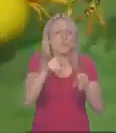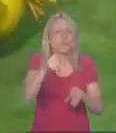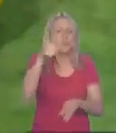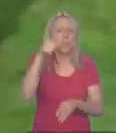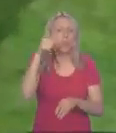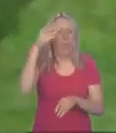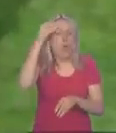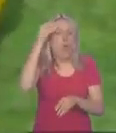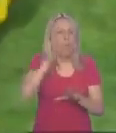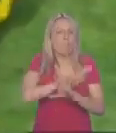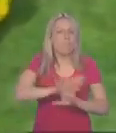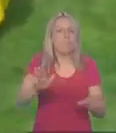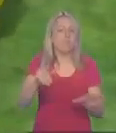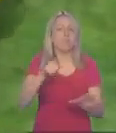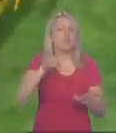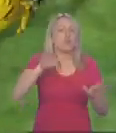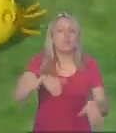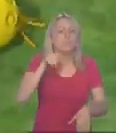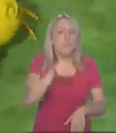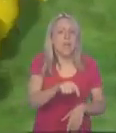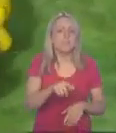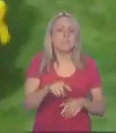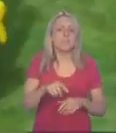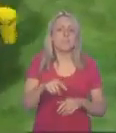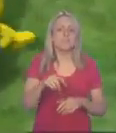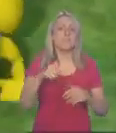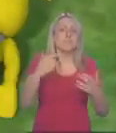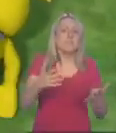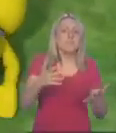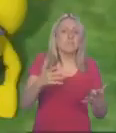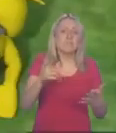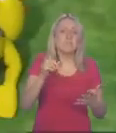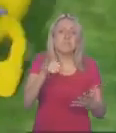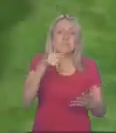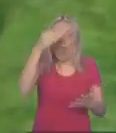lesson that when you press a button that you shouldn't do, expect the unexpected.